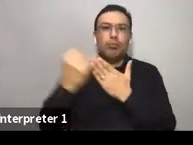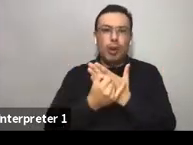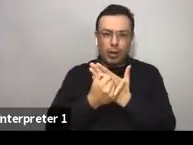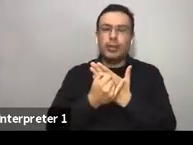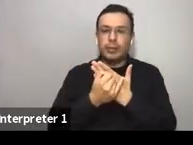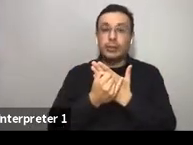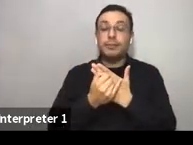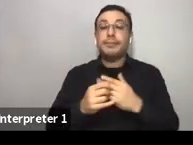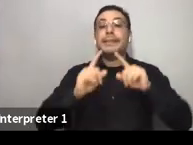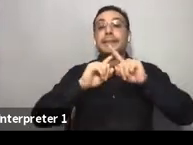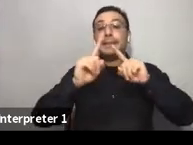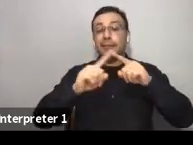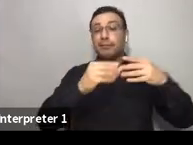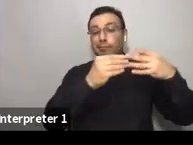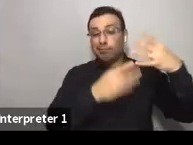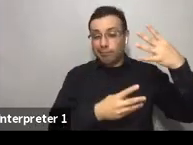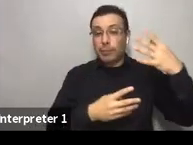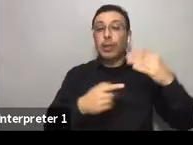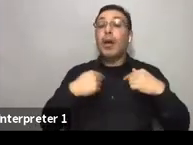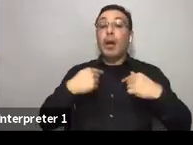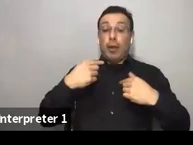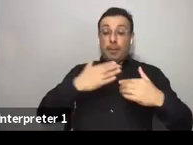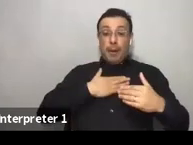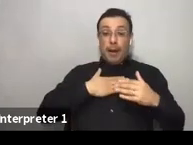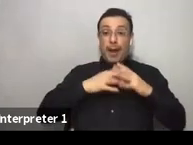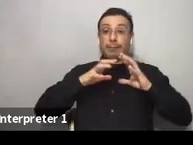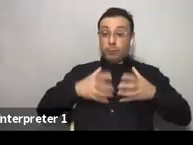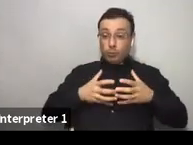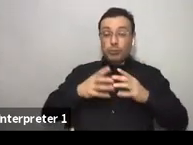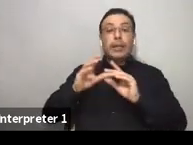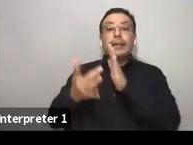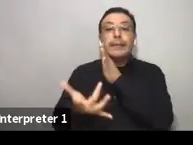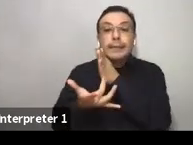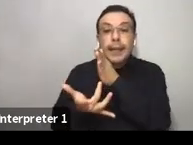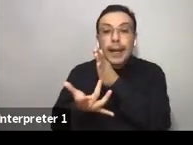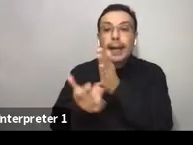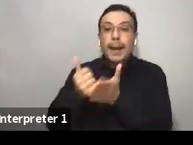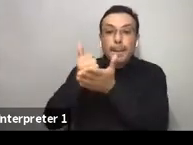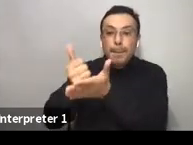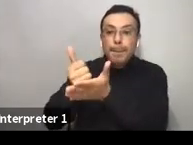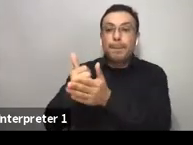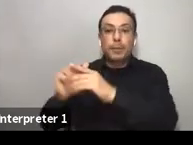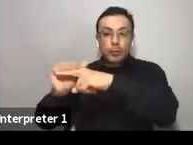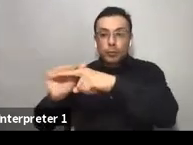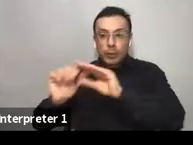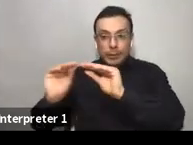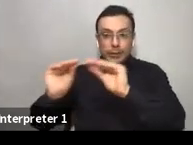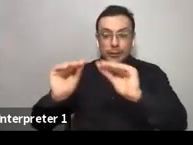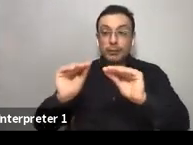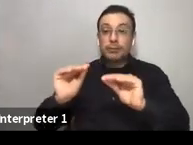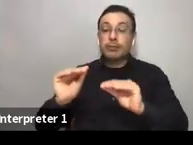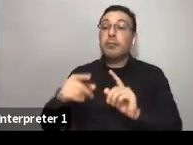and we provide technical assistance and training specifically on how technology can be